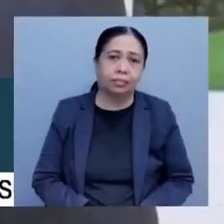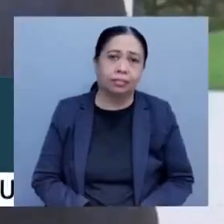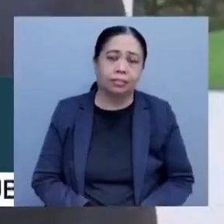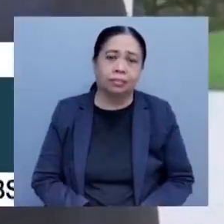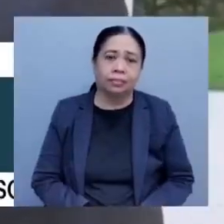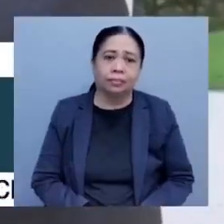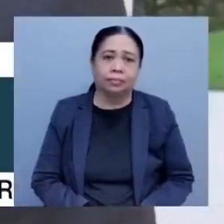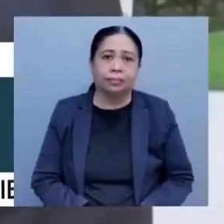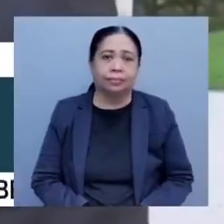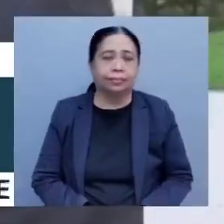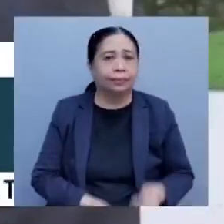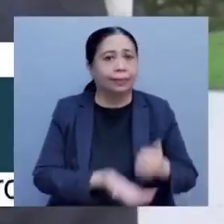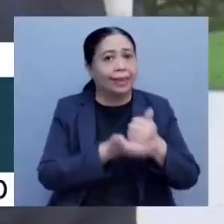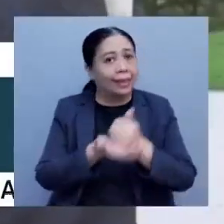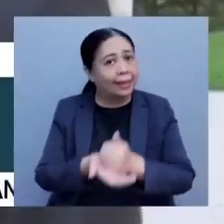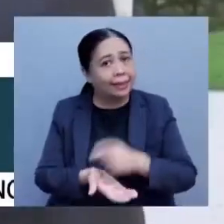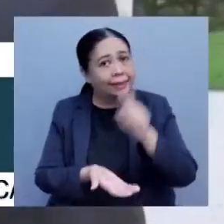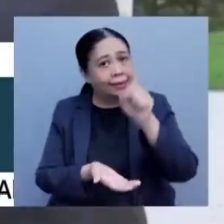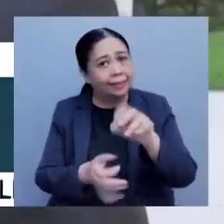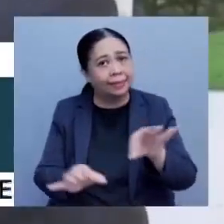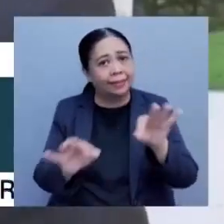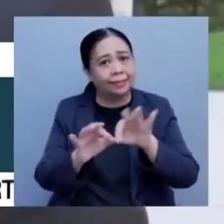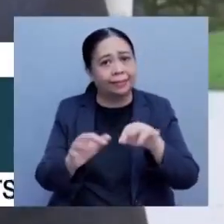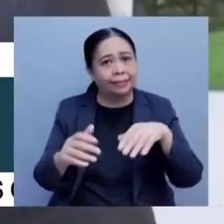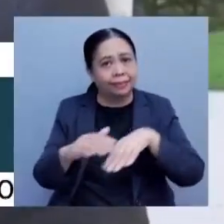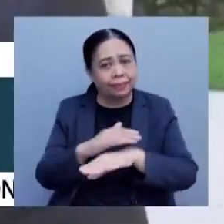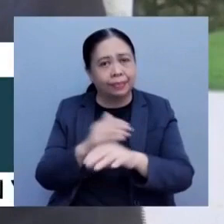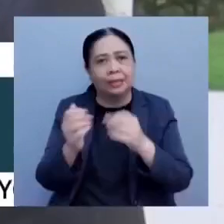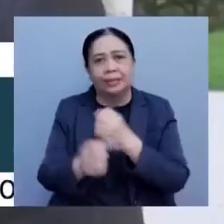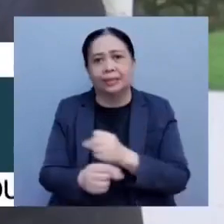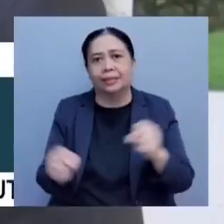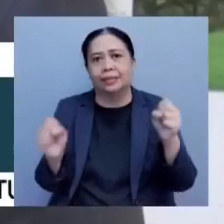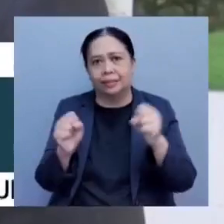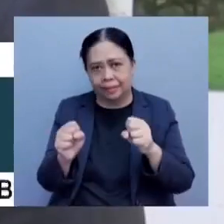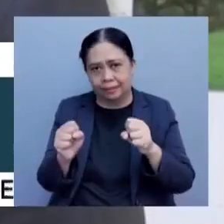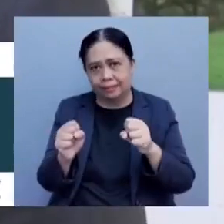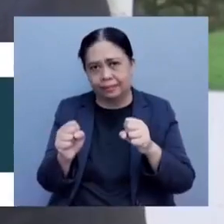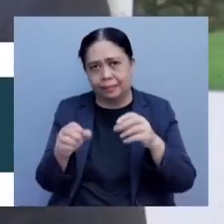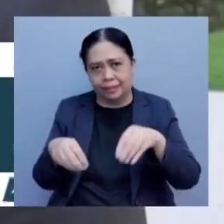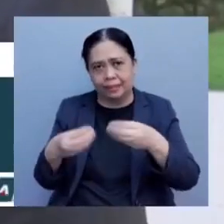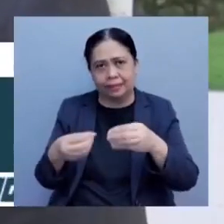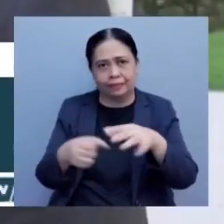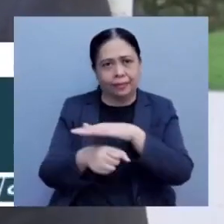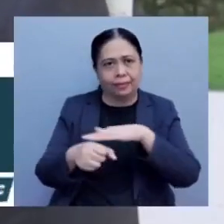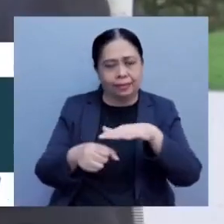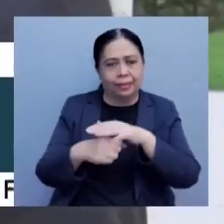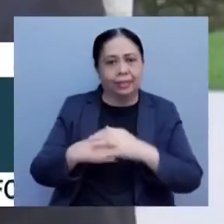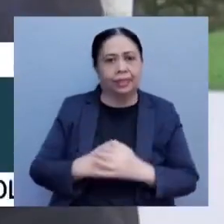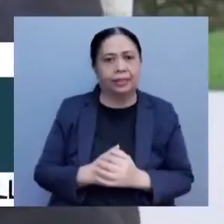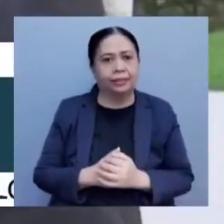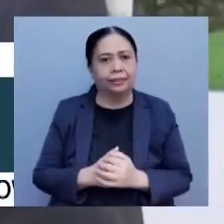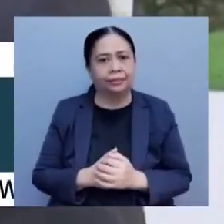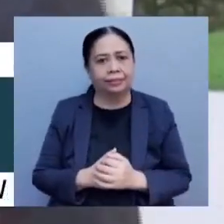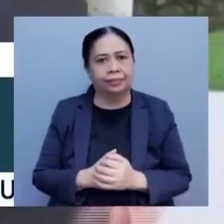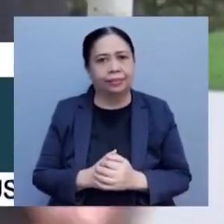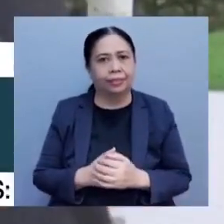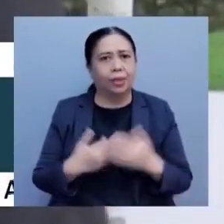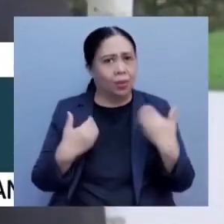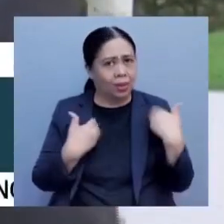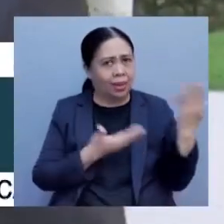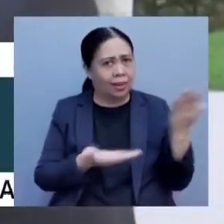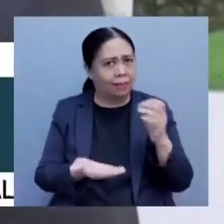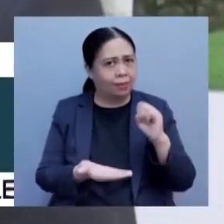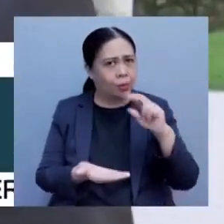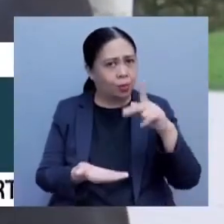Aid needs to come with a safe and secure humanitarian space. We have supply. We need